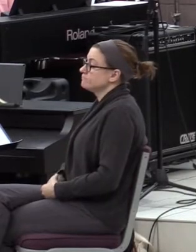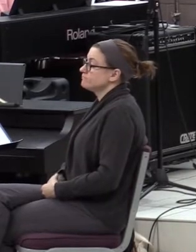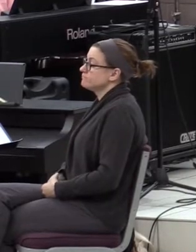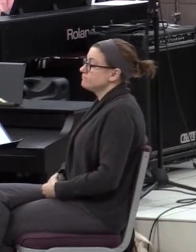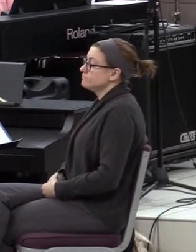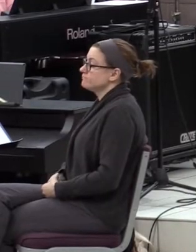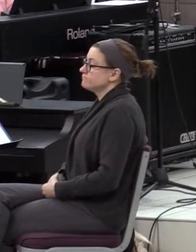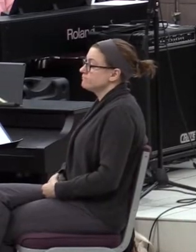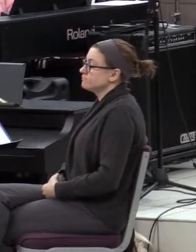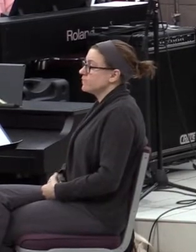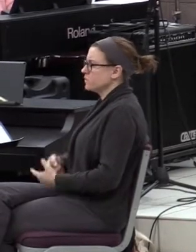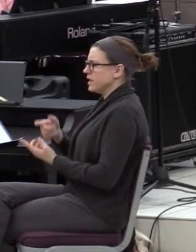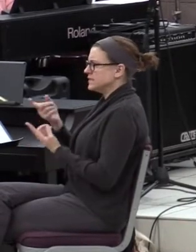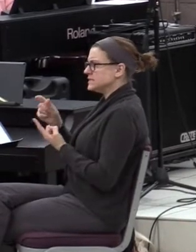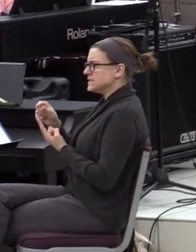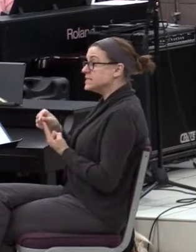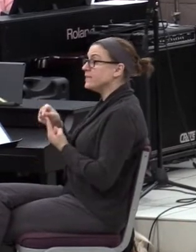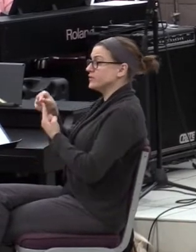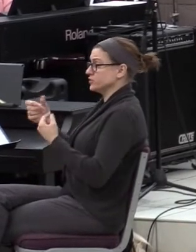is especially scary